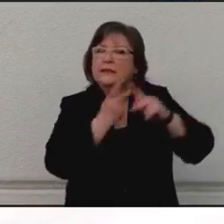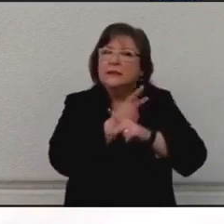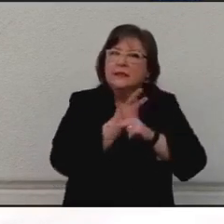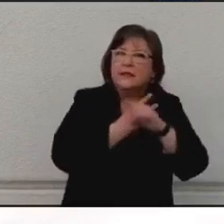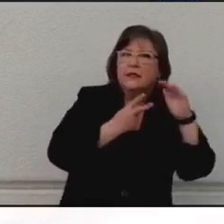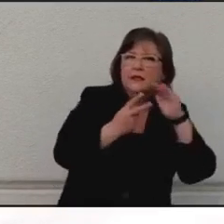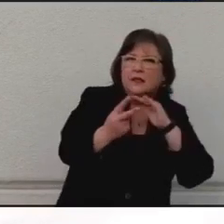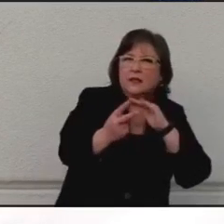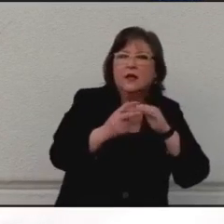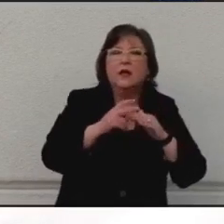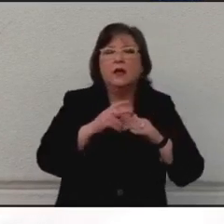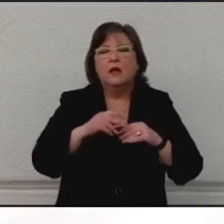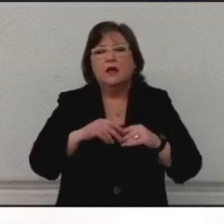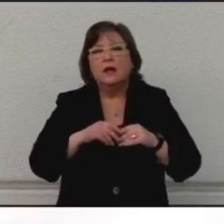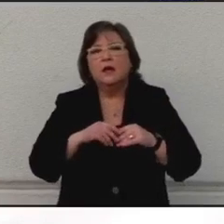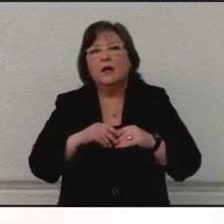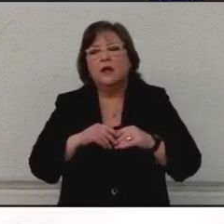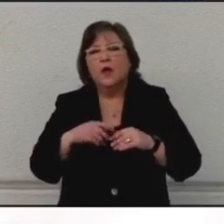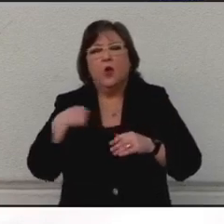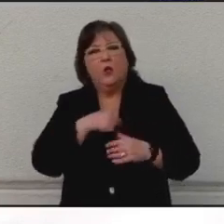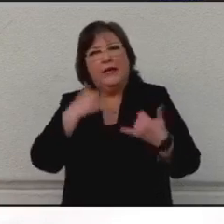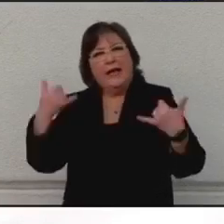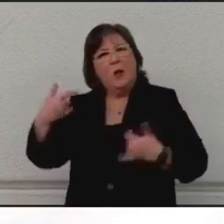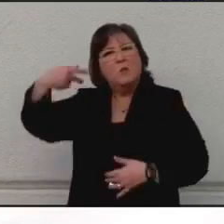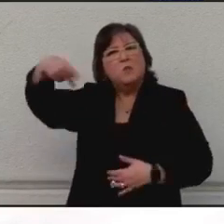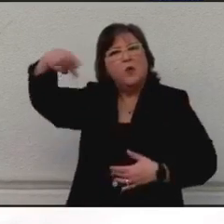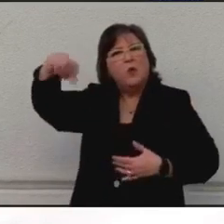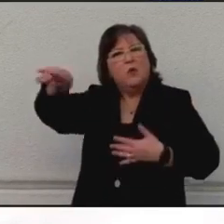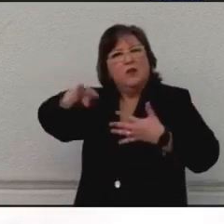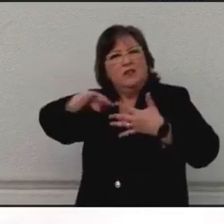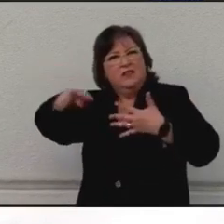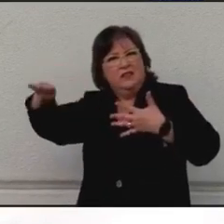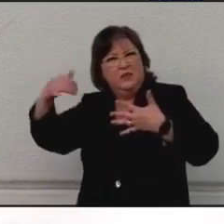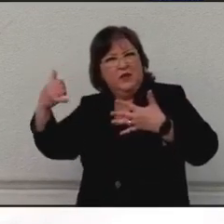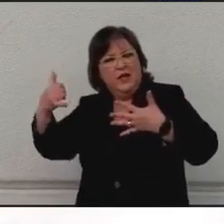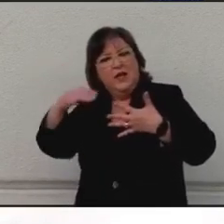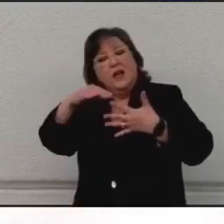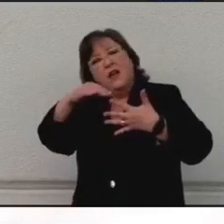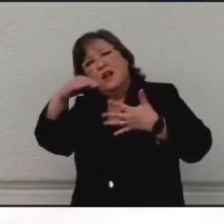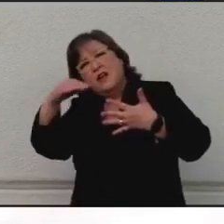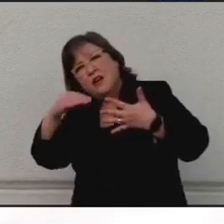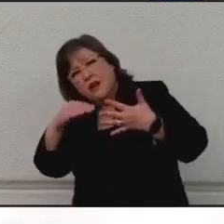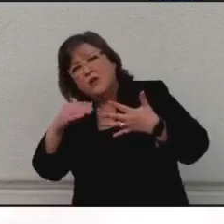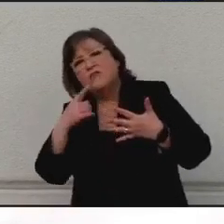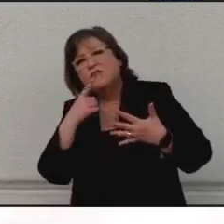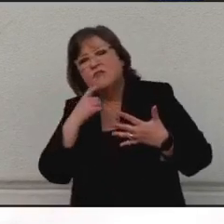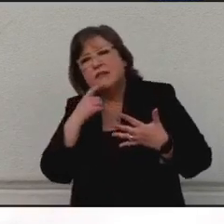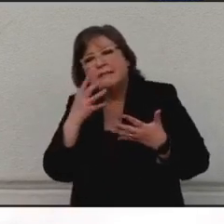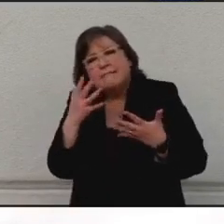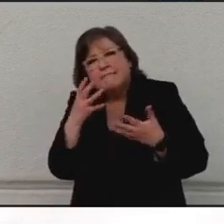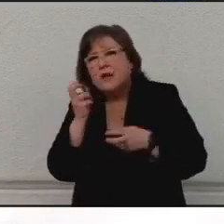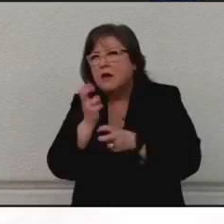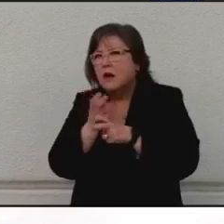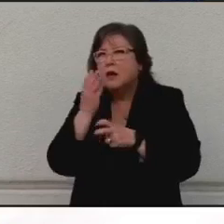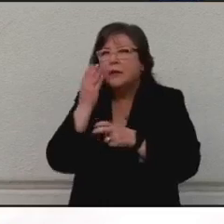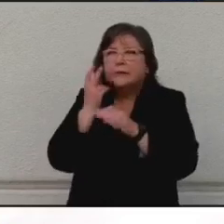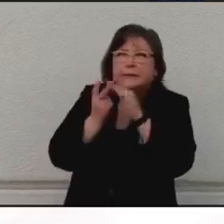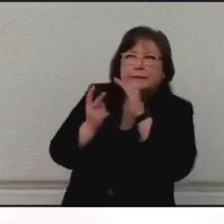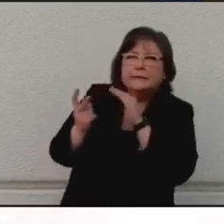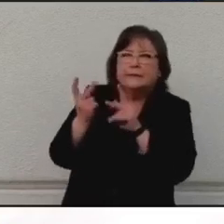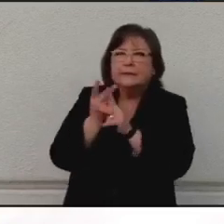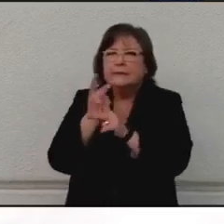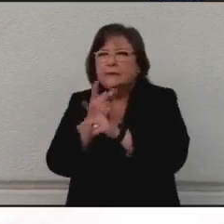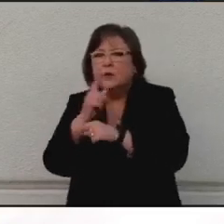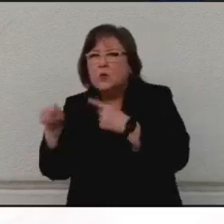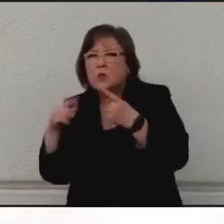know. We are encouraged by the case rates, which have continued to decline since the first